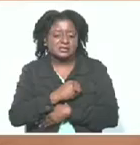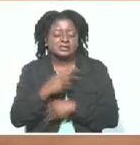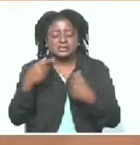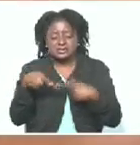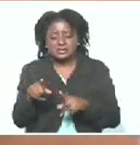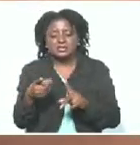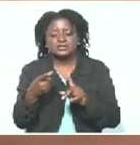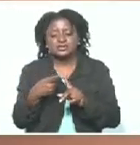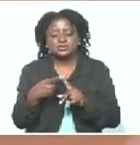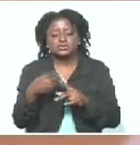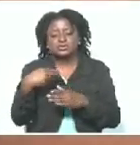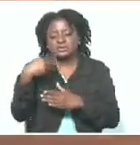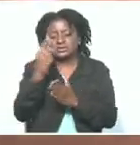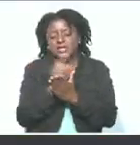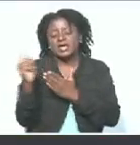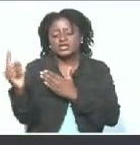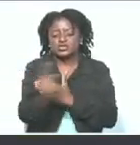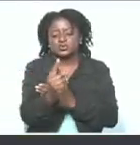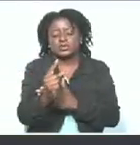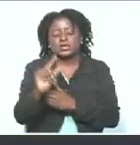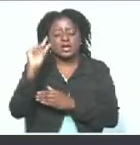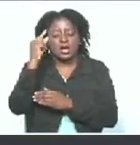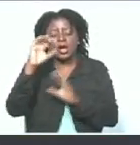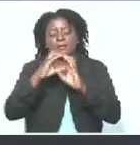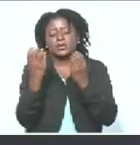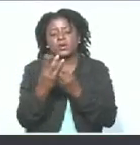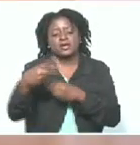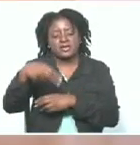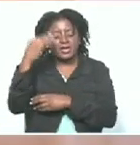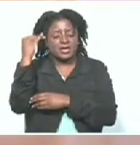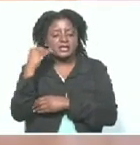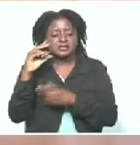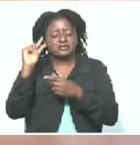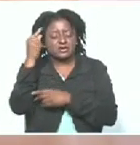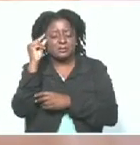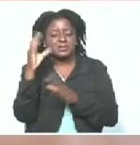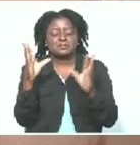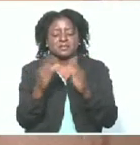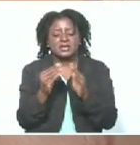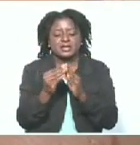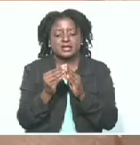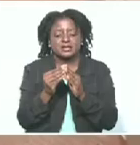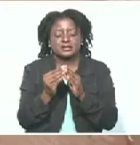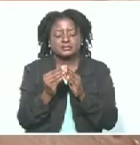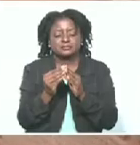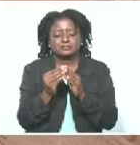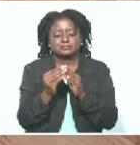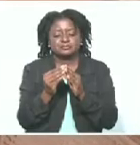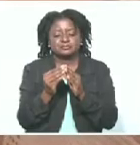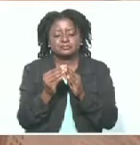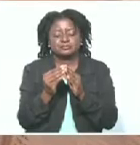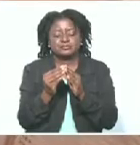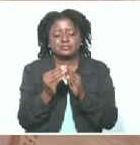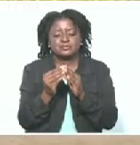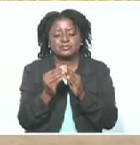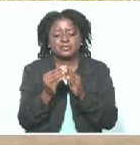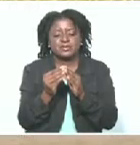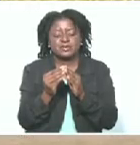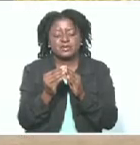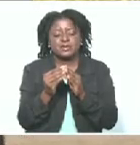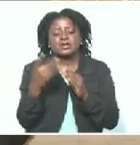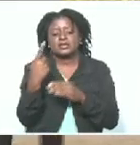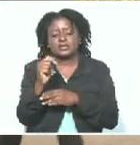Heads of Government meeting. High Commissioner Greenslade and his team have been working with officials from the Commonwealth Secretariat, the United Kingdom